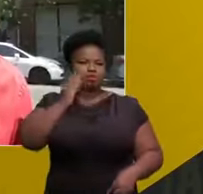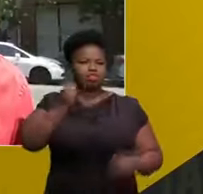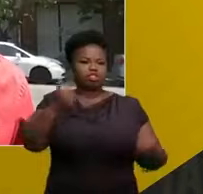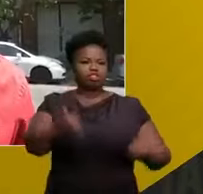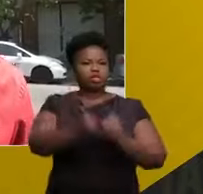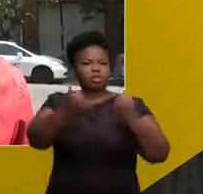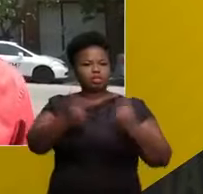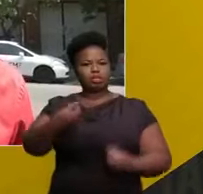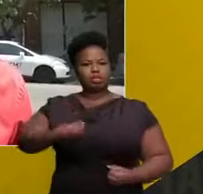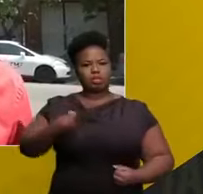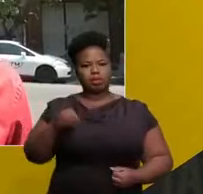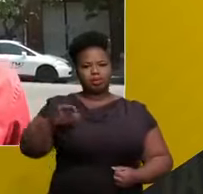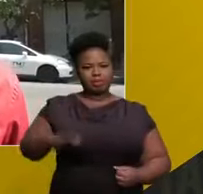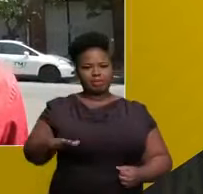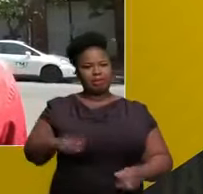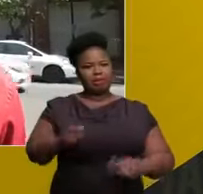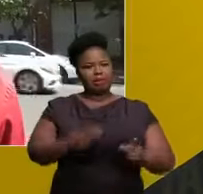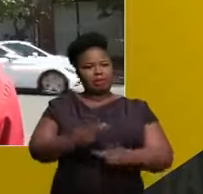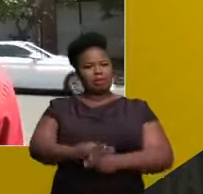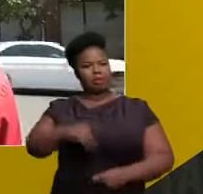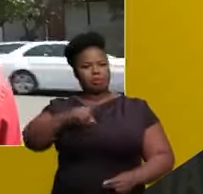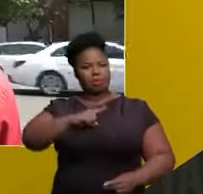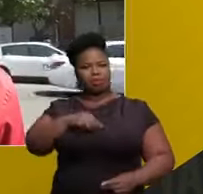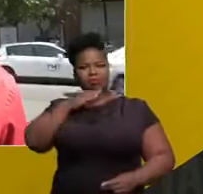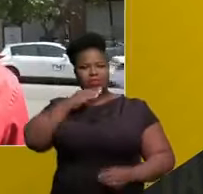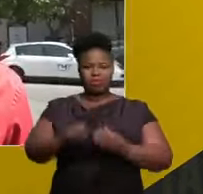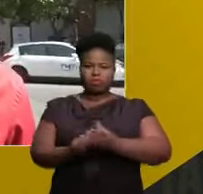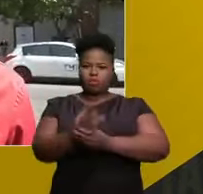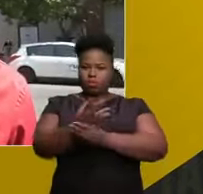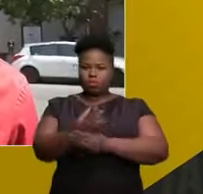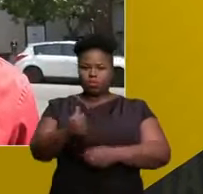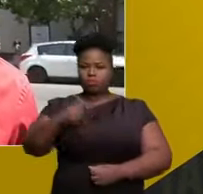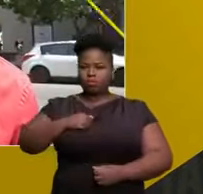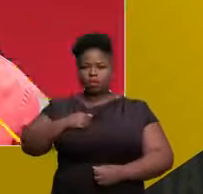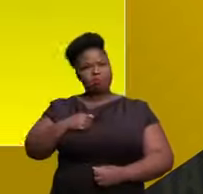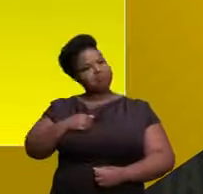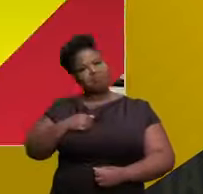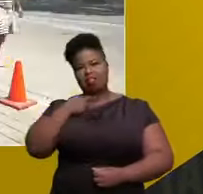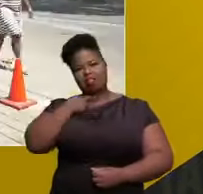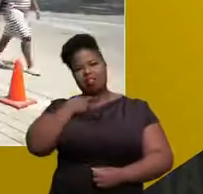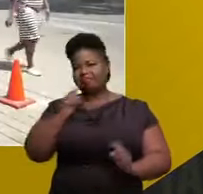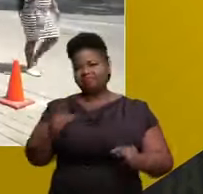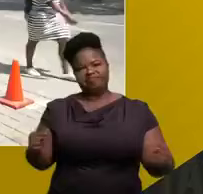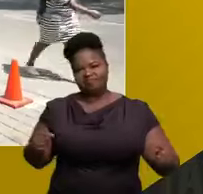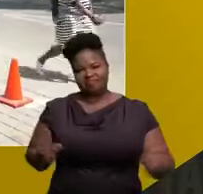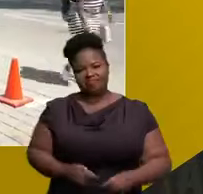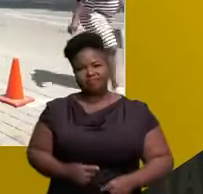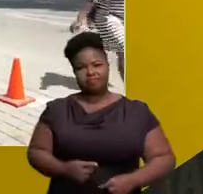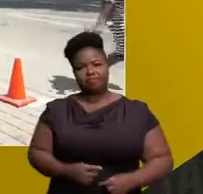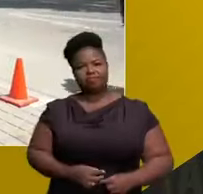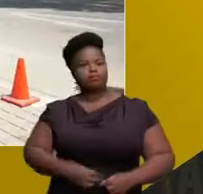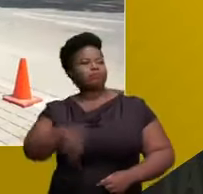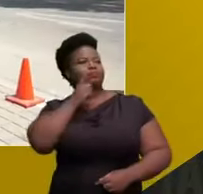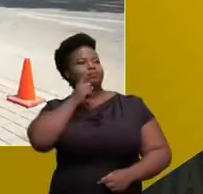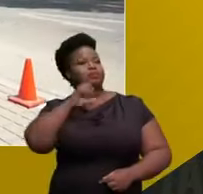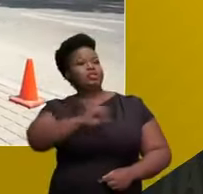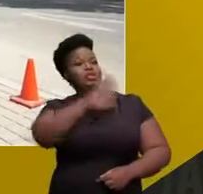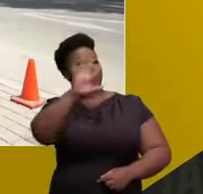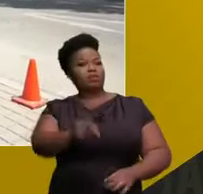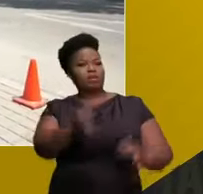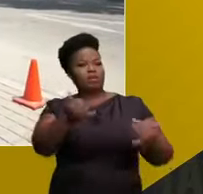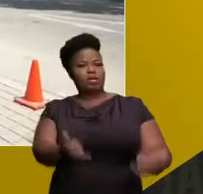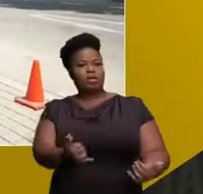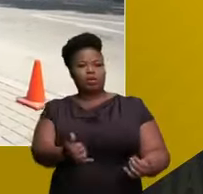as a young person. And that means growth as a person is at stake. Looking at South Africa right now,